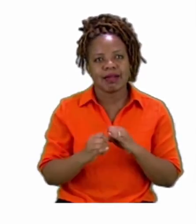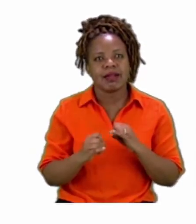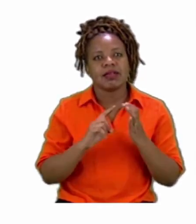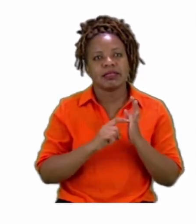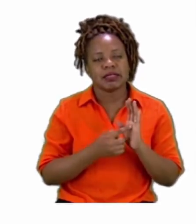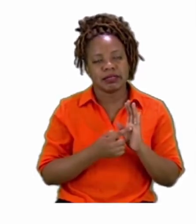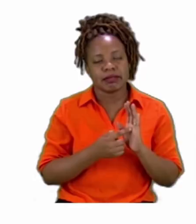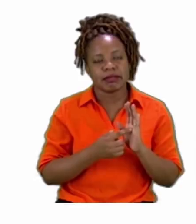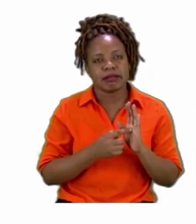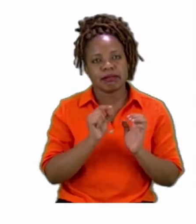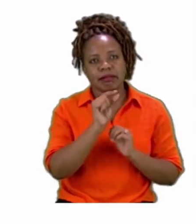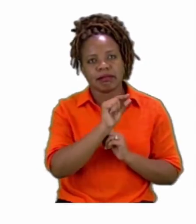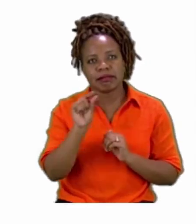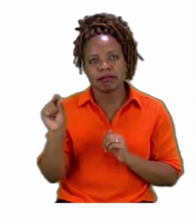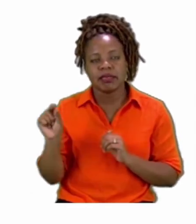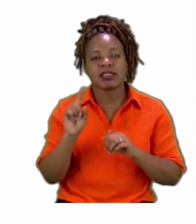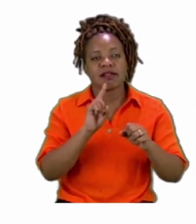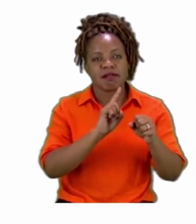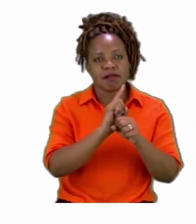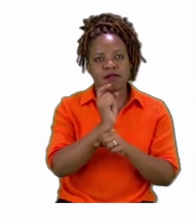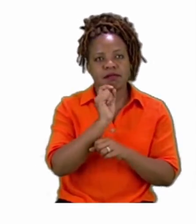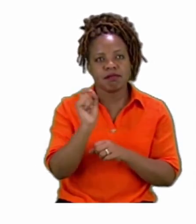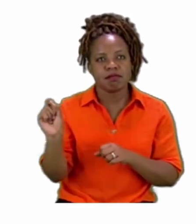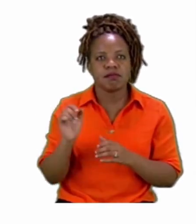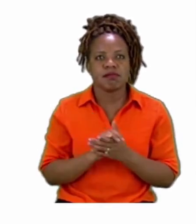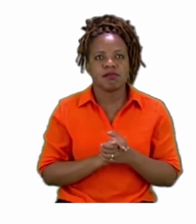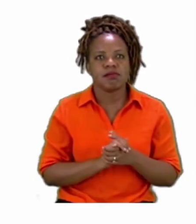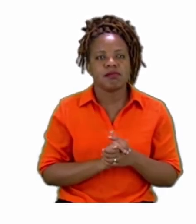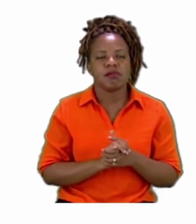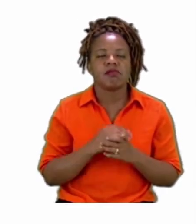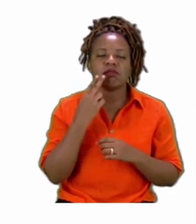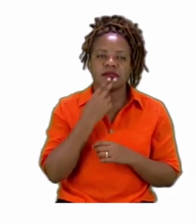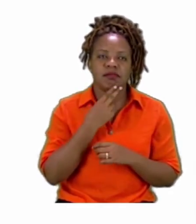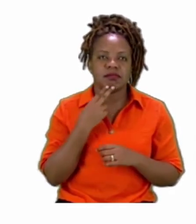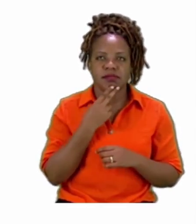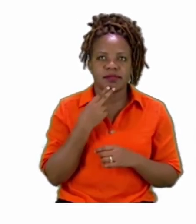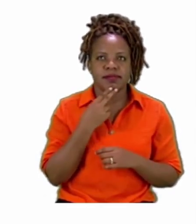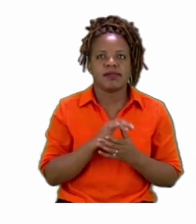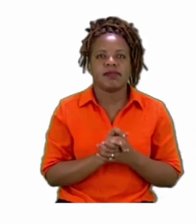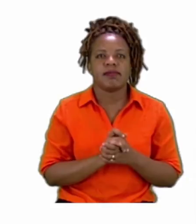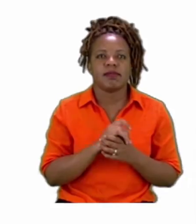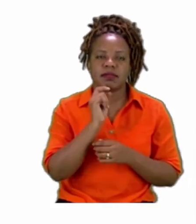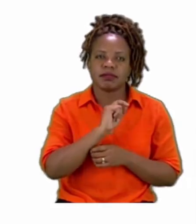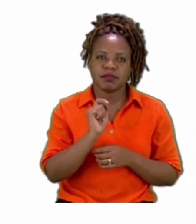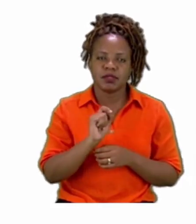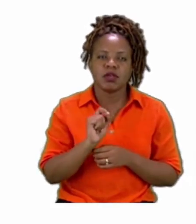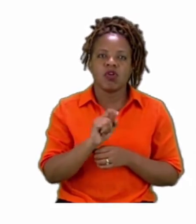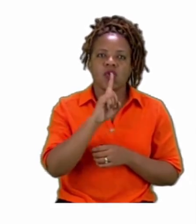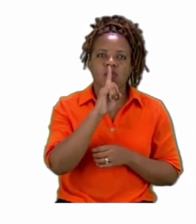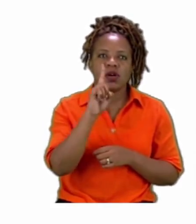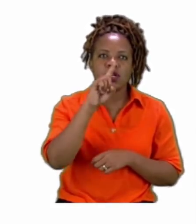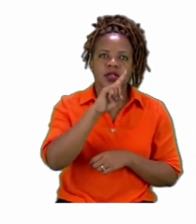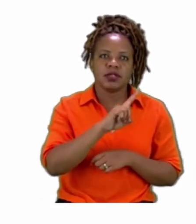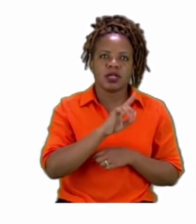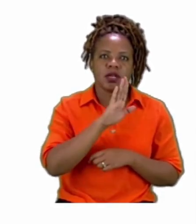be our first sentence. I'd like you to take your pencil and I want you to write at the end of the sentence